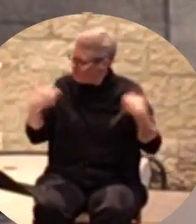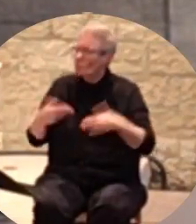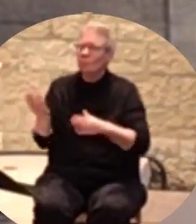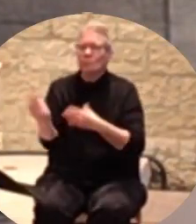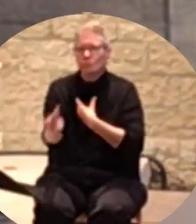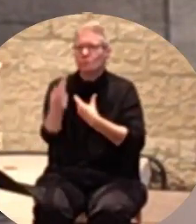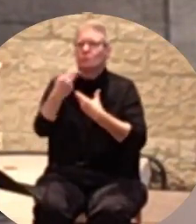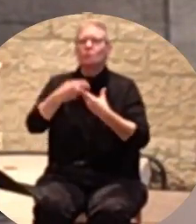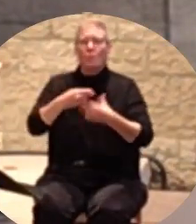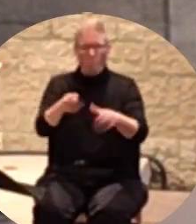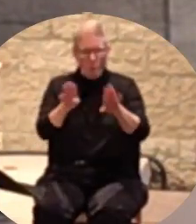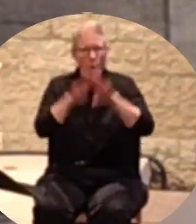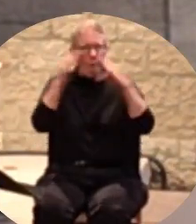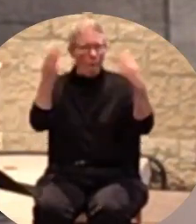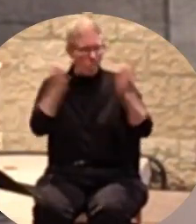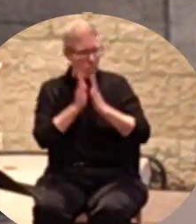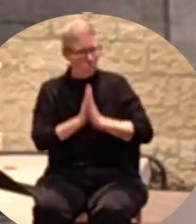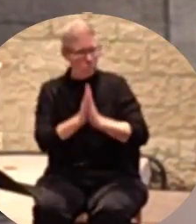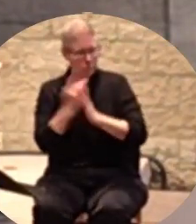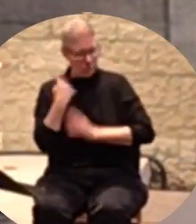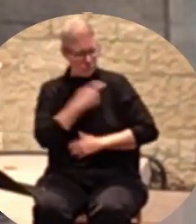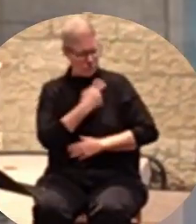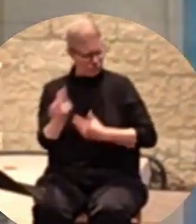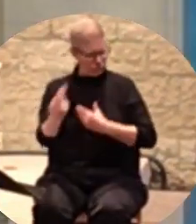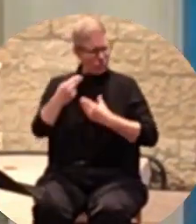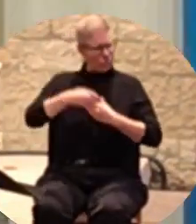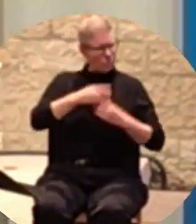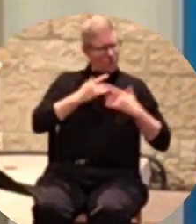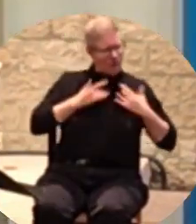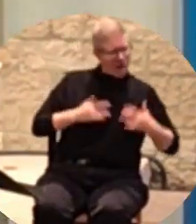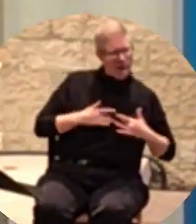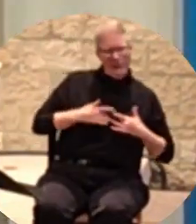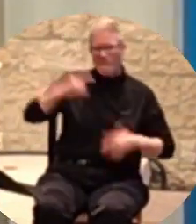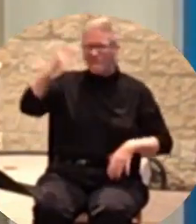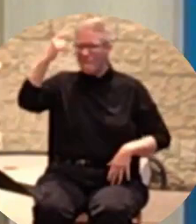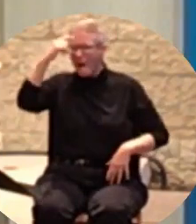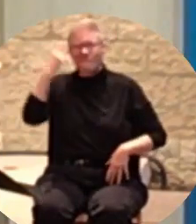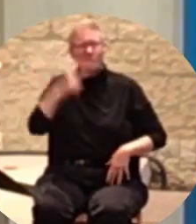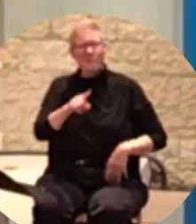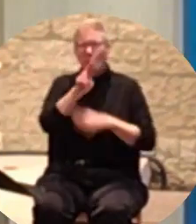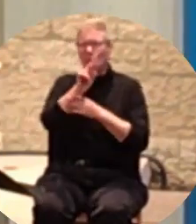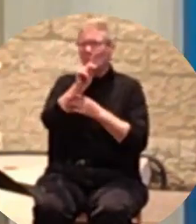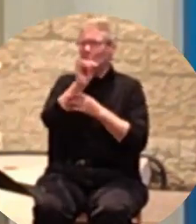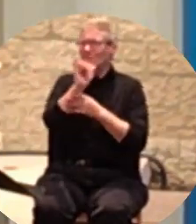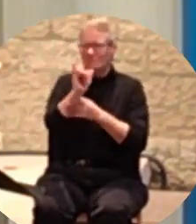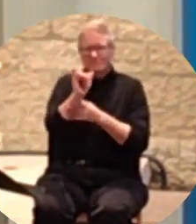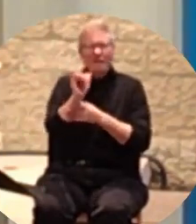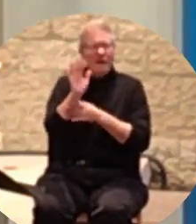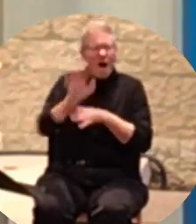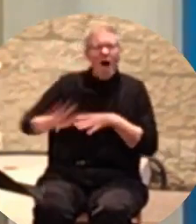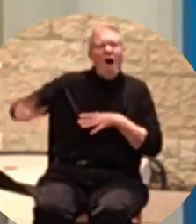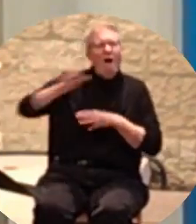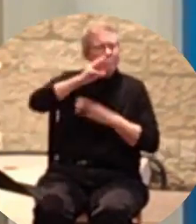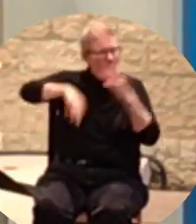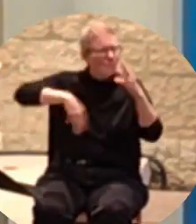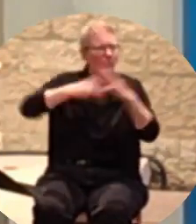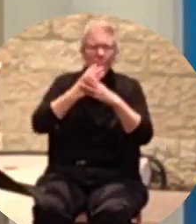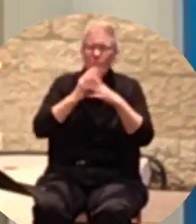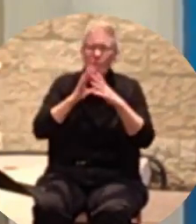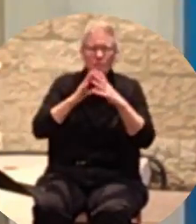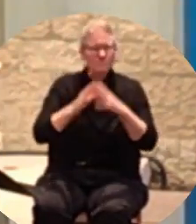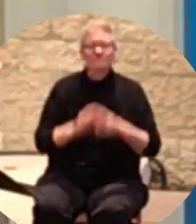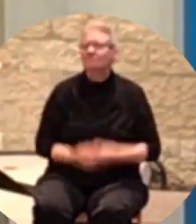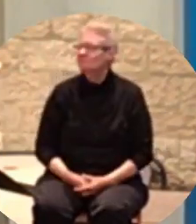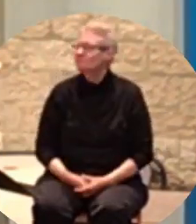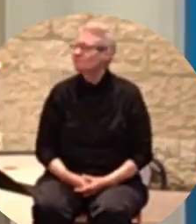our hearts and we join our minds with Unity Ministries around the world, Unity Worldwide Ministries, on this Easter morning for our opening